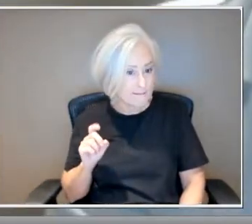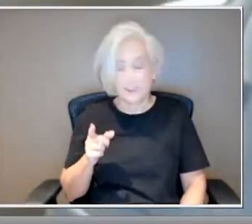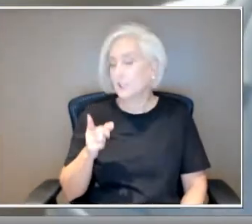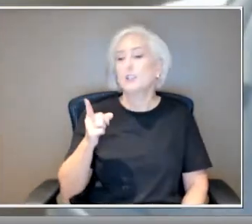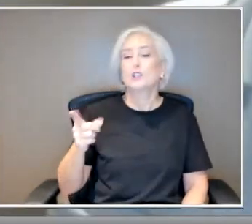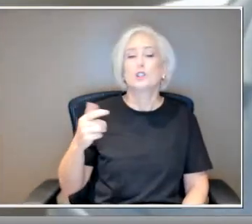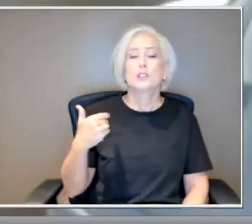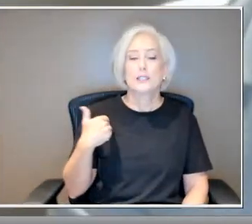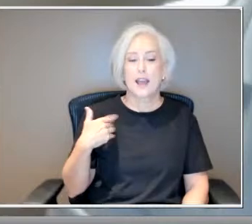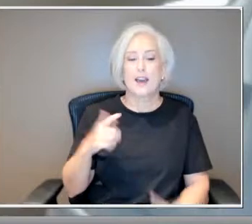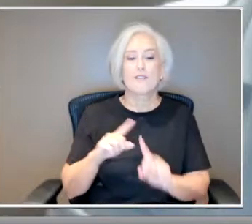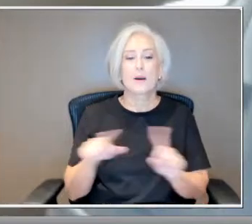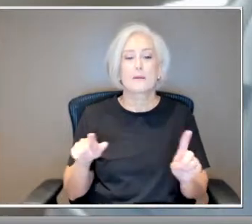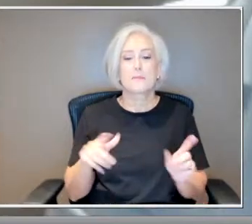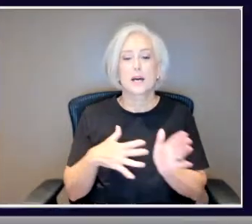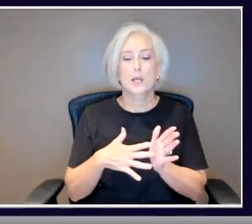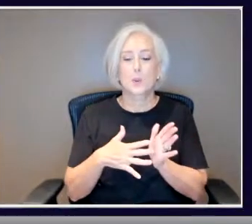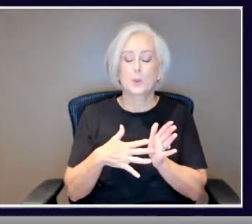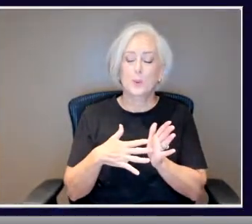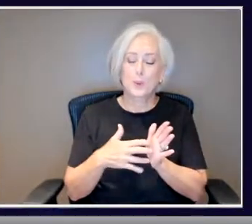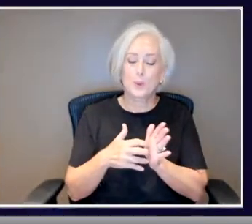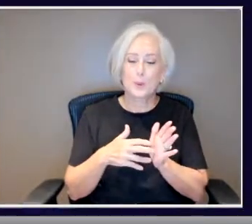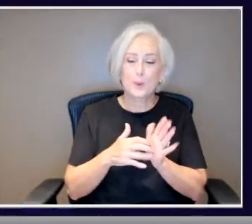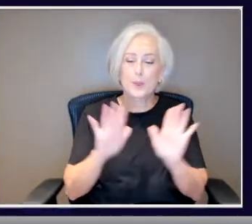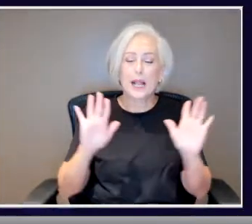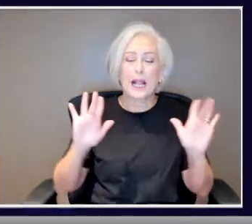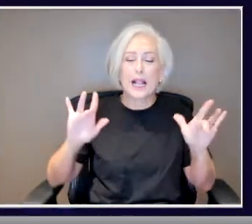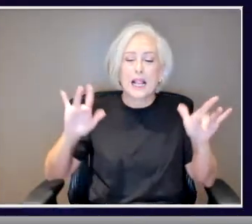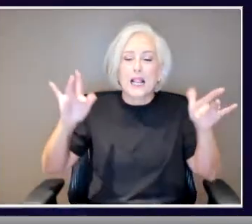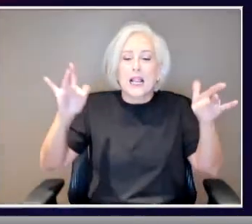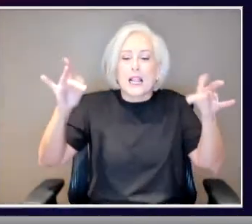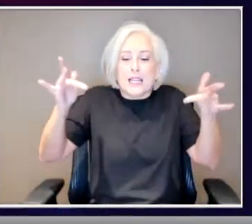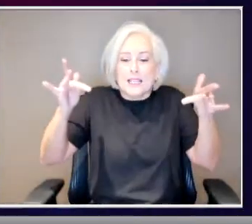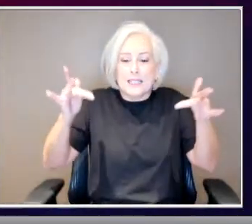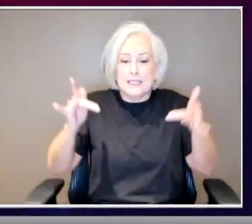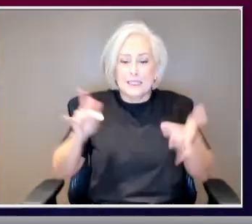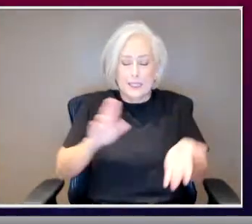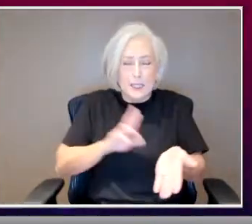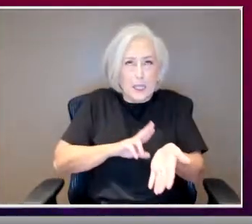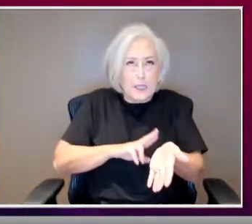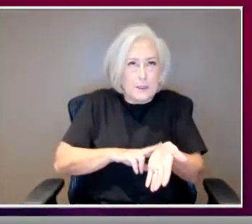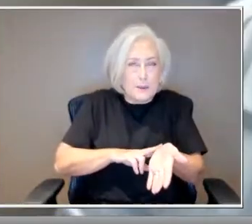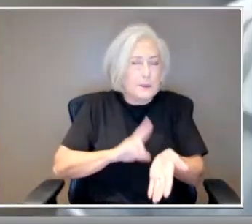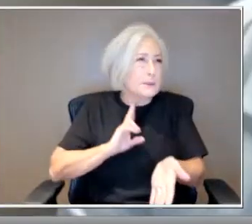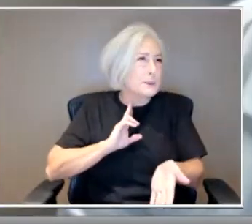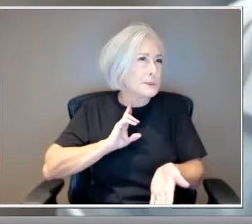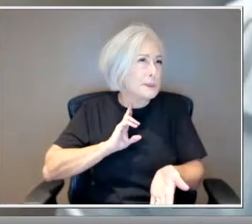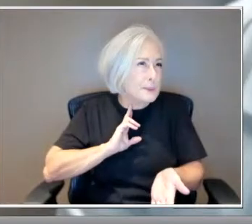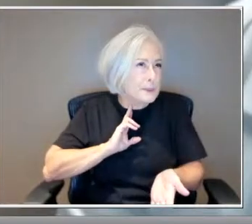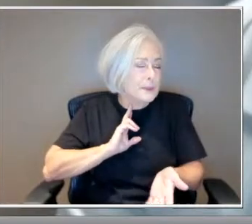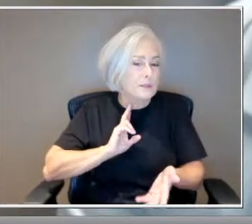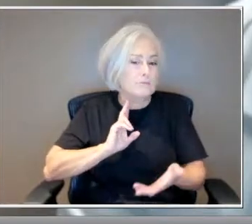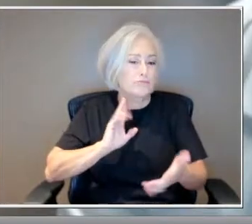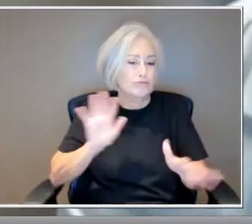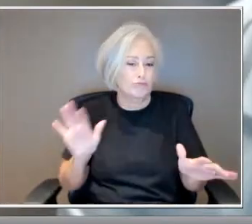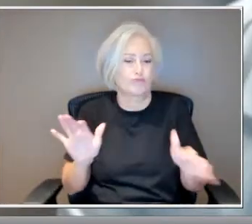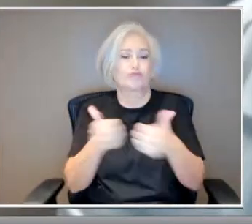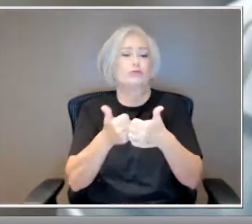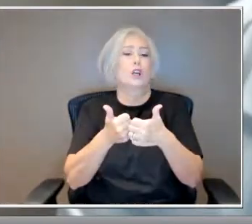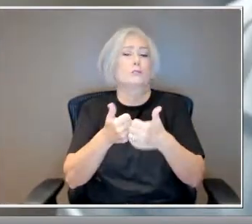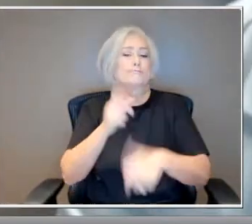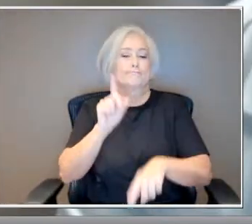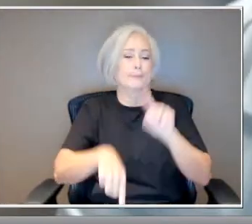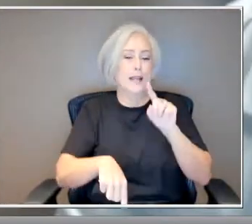very weak. Very weak. We can still do EKG and find a pulse, but with our hands, if you want to check the pulse, you will not be able